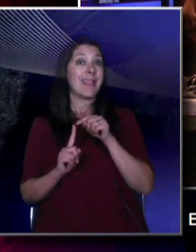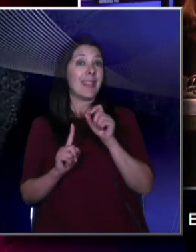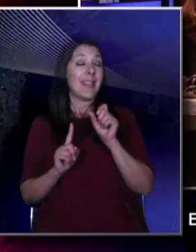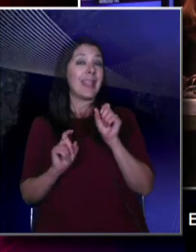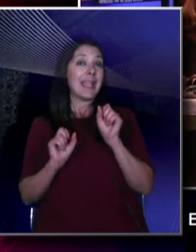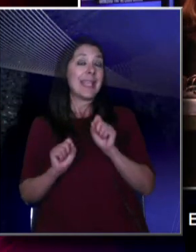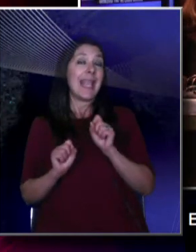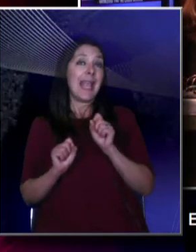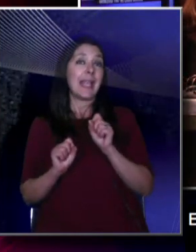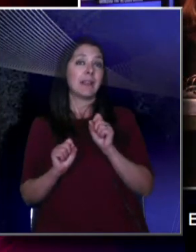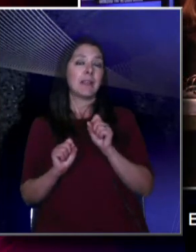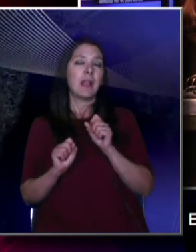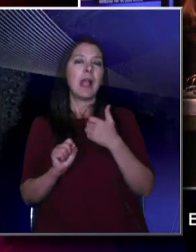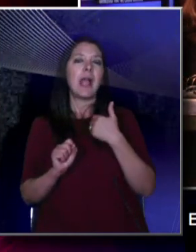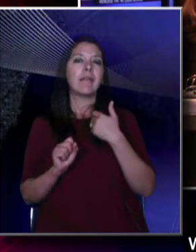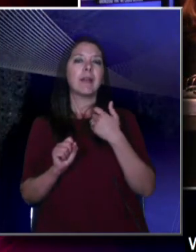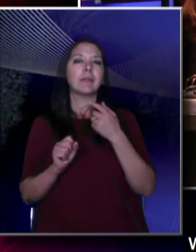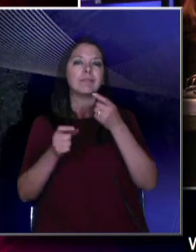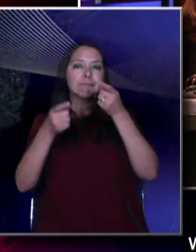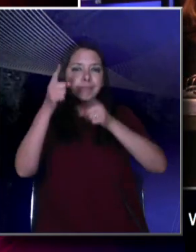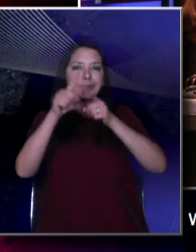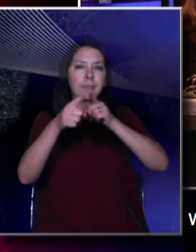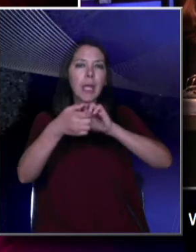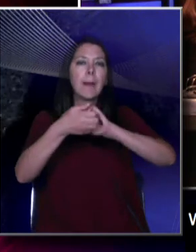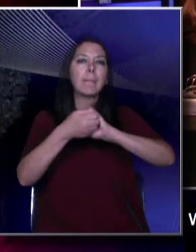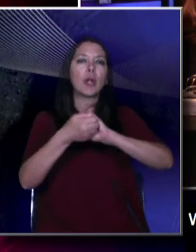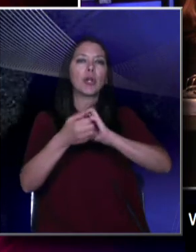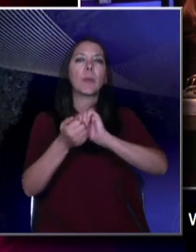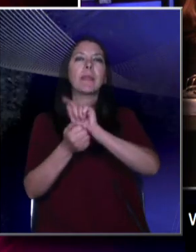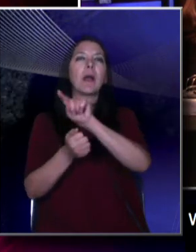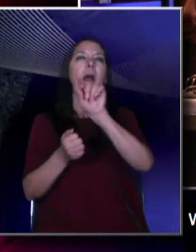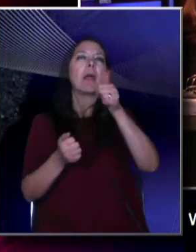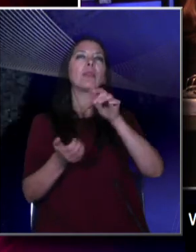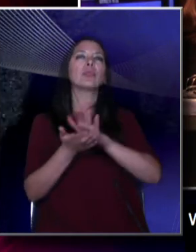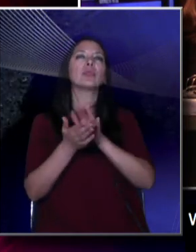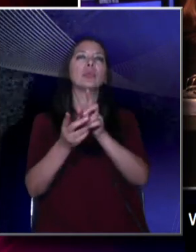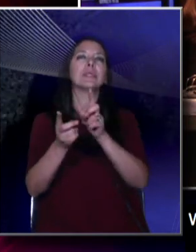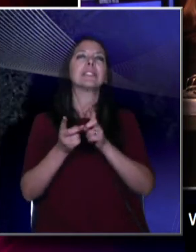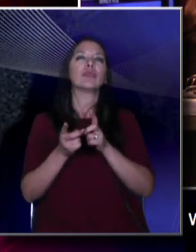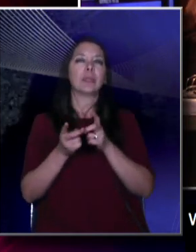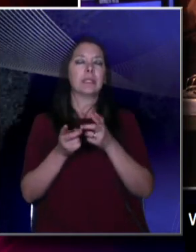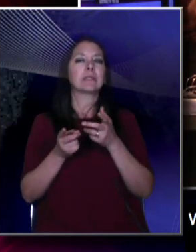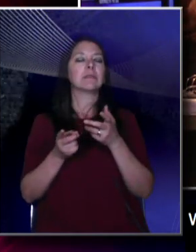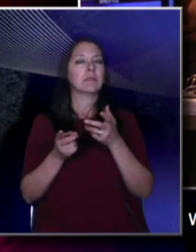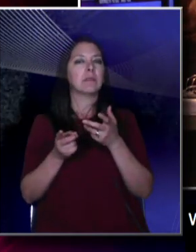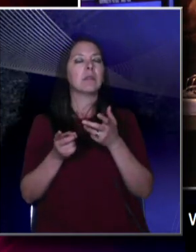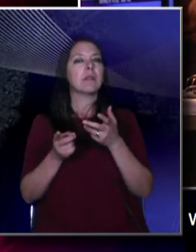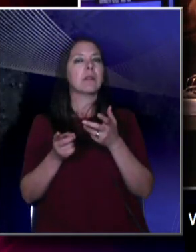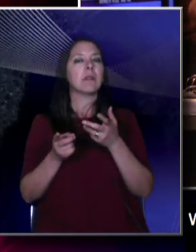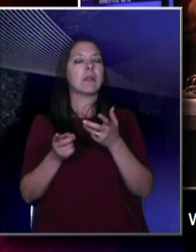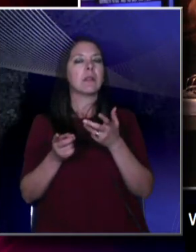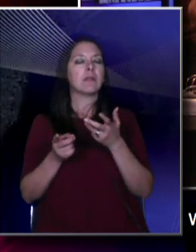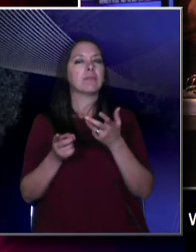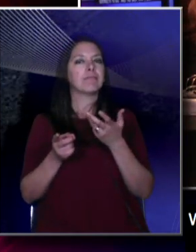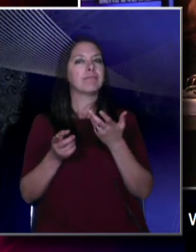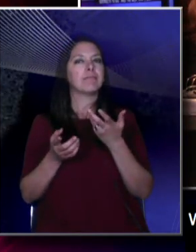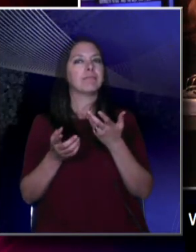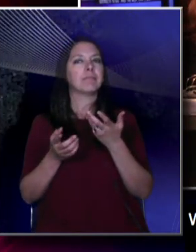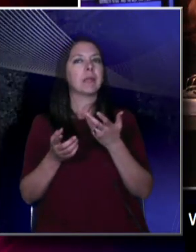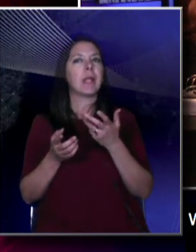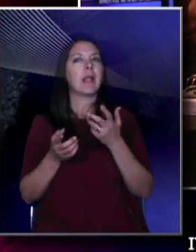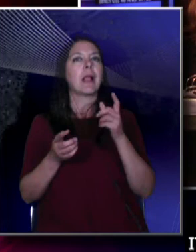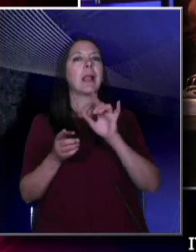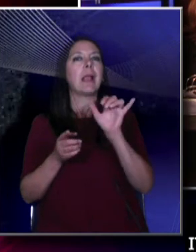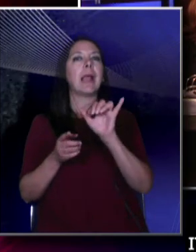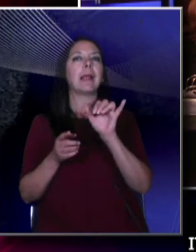develop partnerships with school districts to do, in the best way I can describe it, is